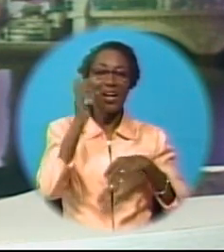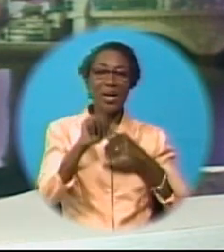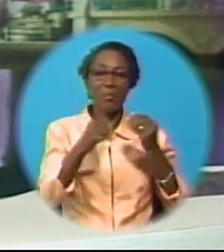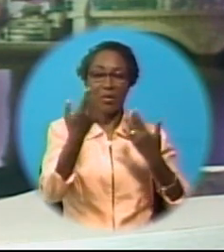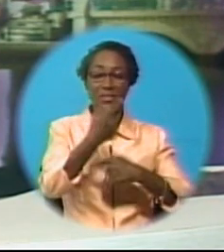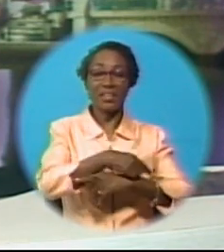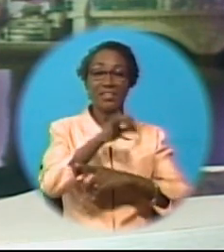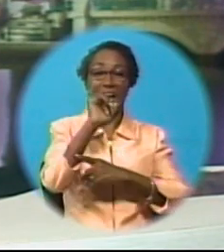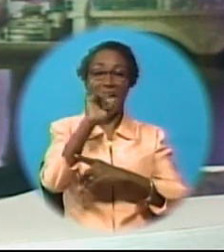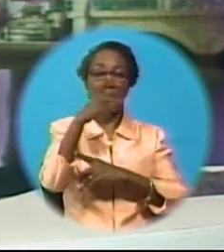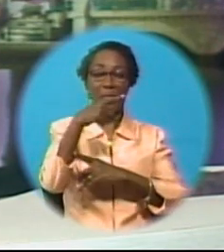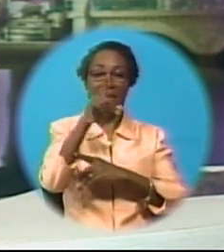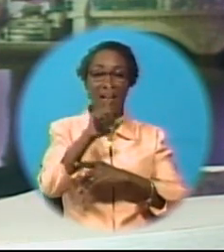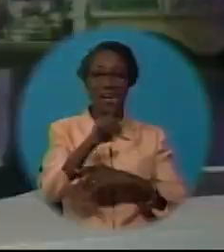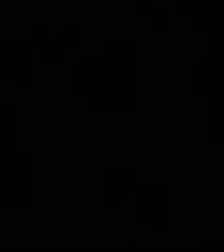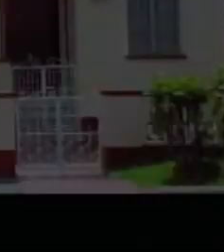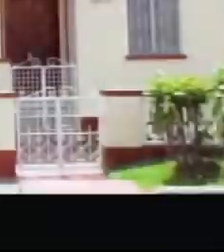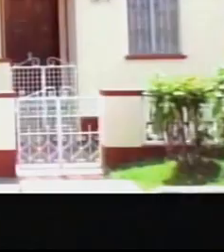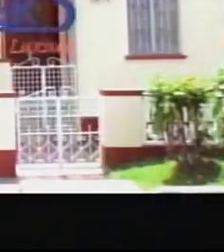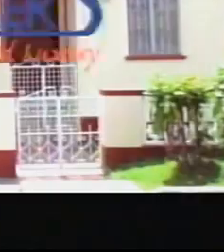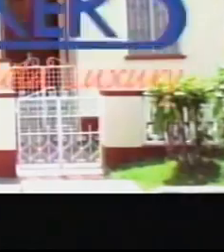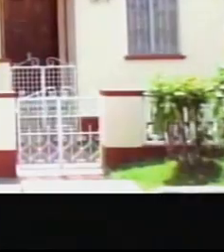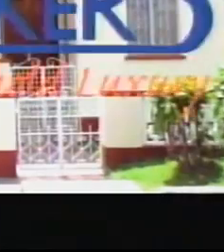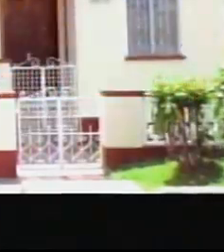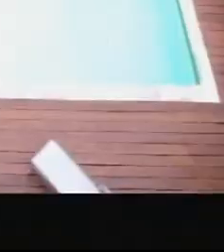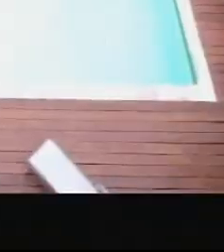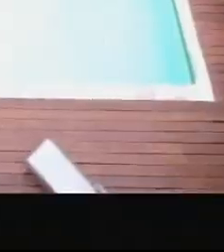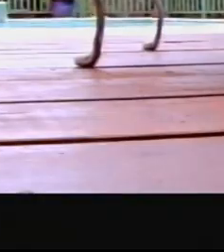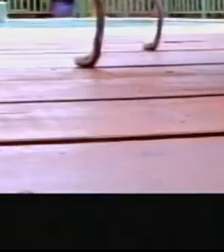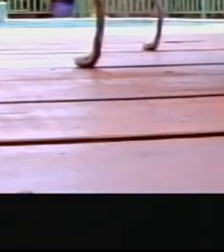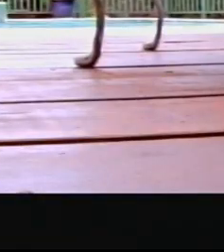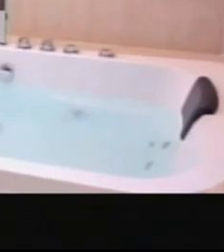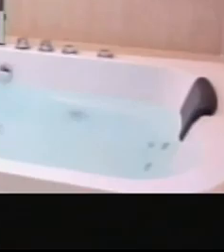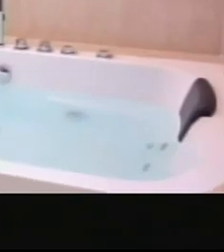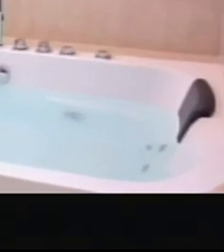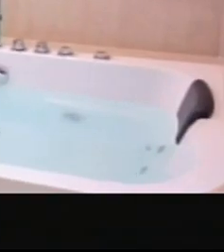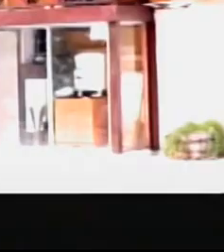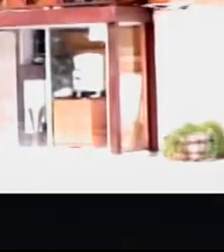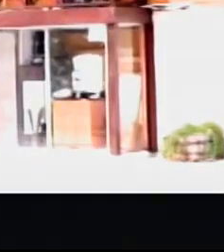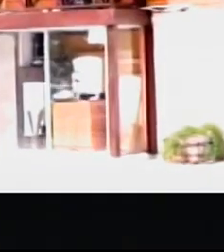next, business. Make your home the envy of your friends. Shop